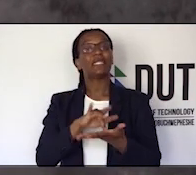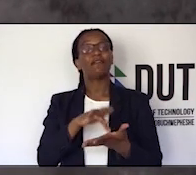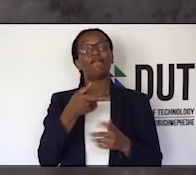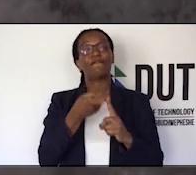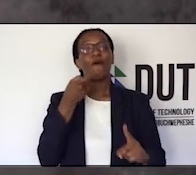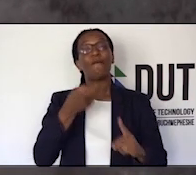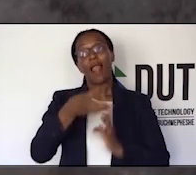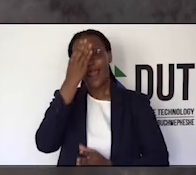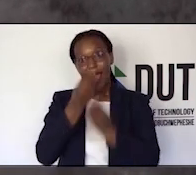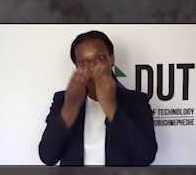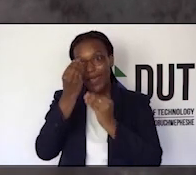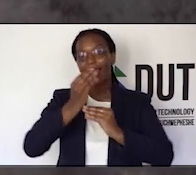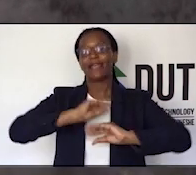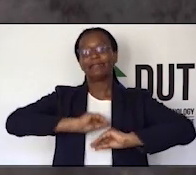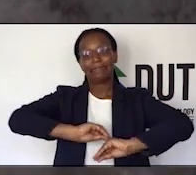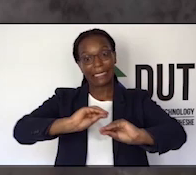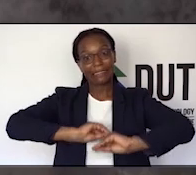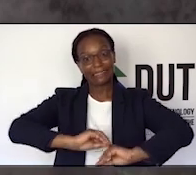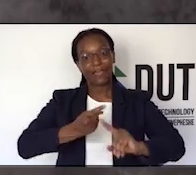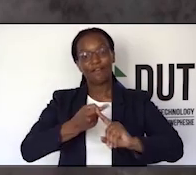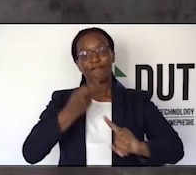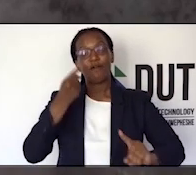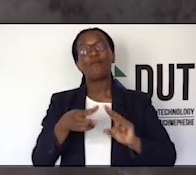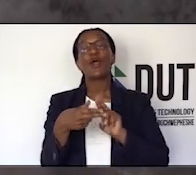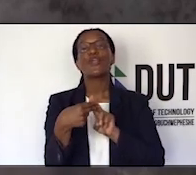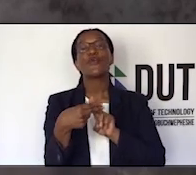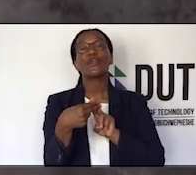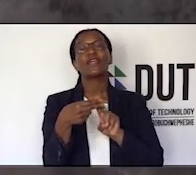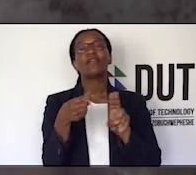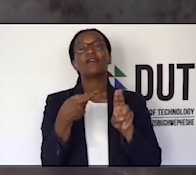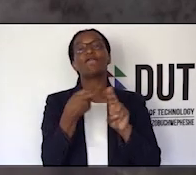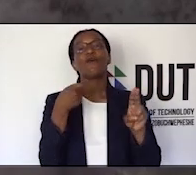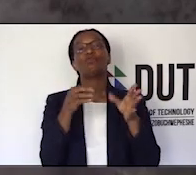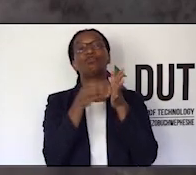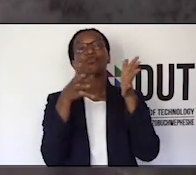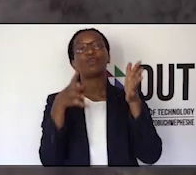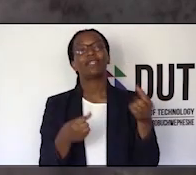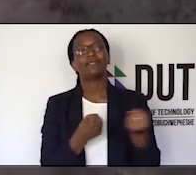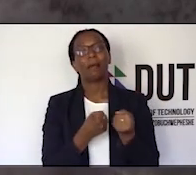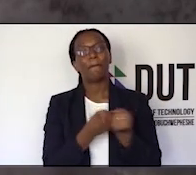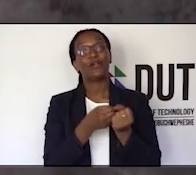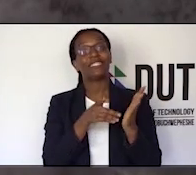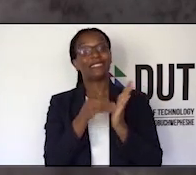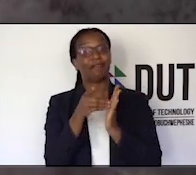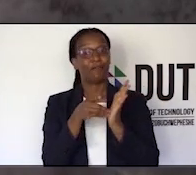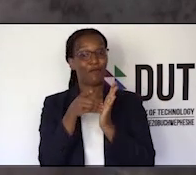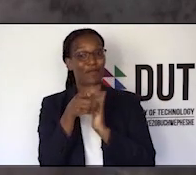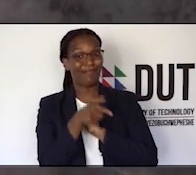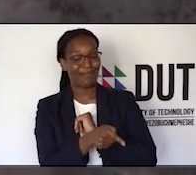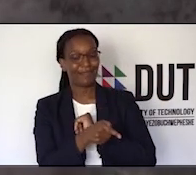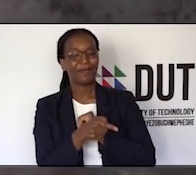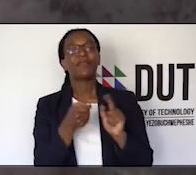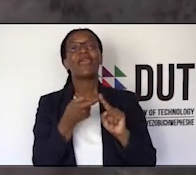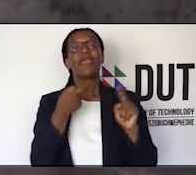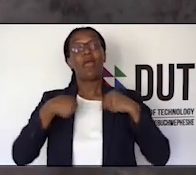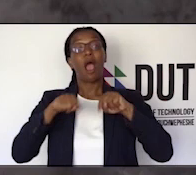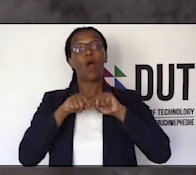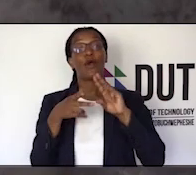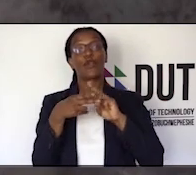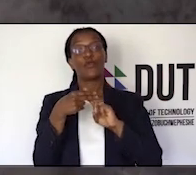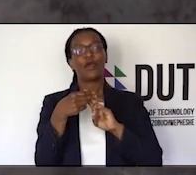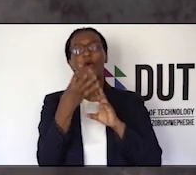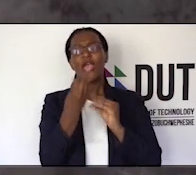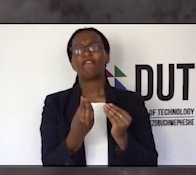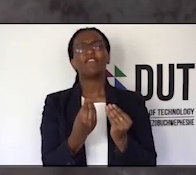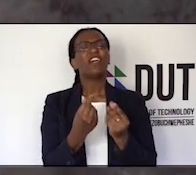Teaching, and particularly the unit called Student Support and Development. In our unit, we have a